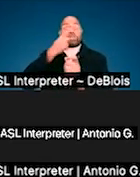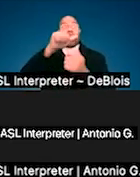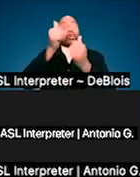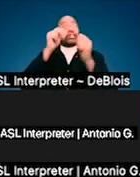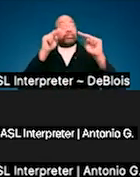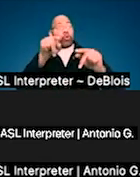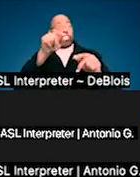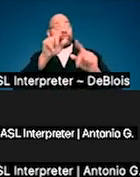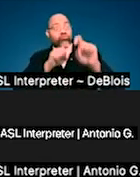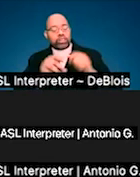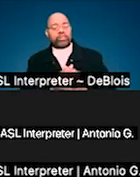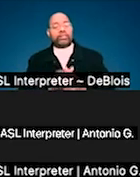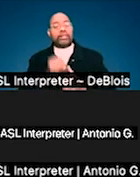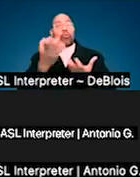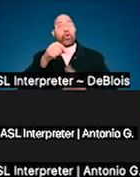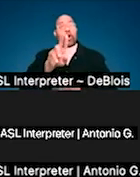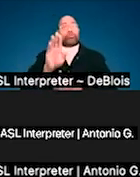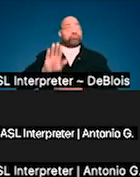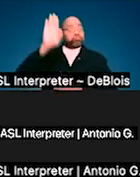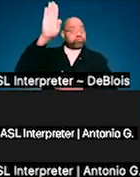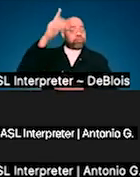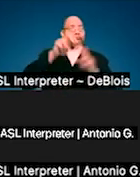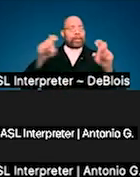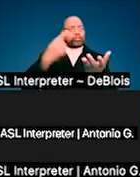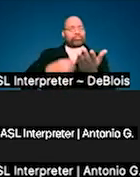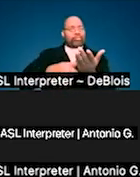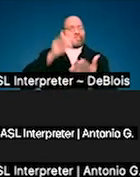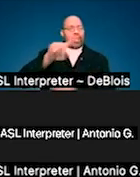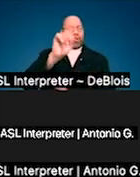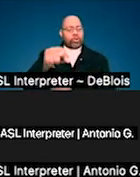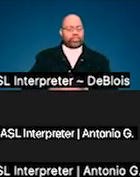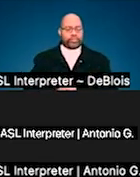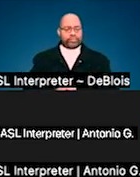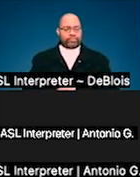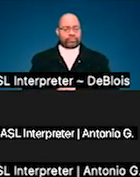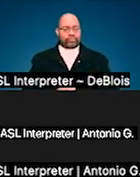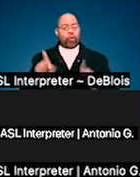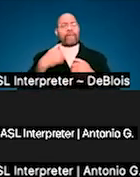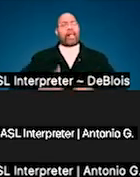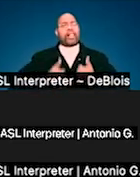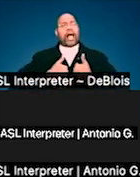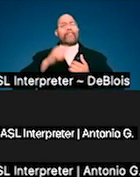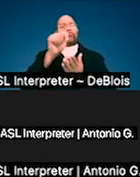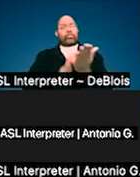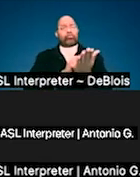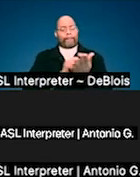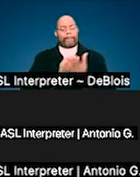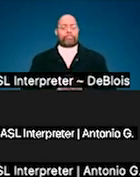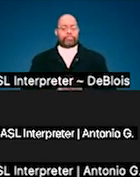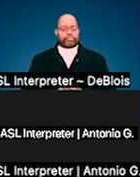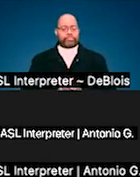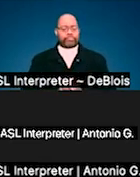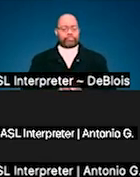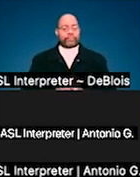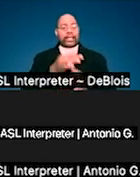Q&A function to raise a question for our panelists to discuss. We also have a live transcript.